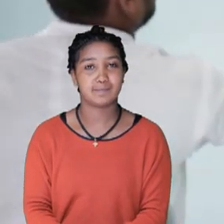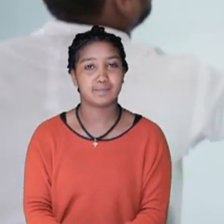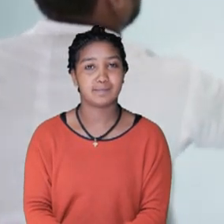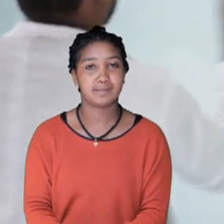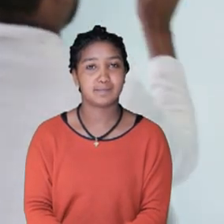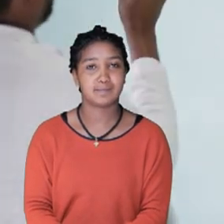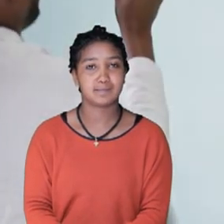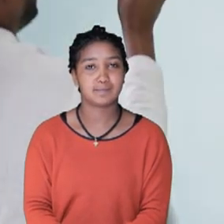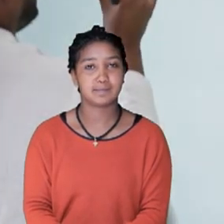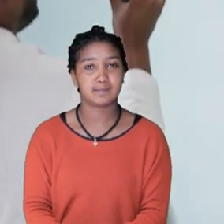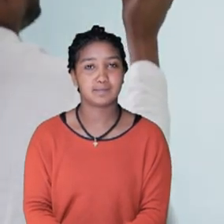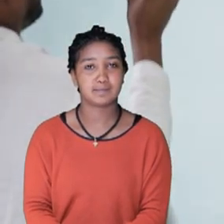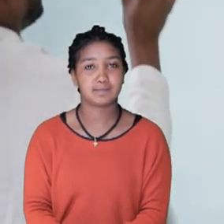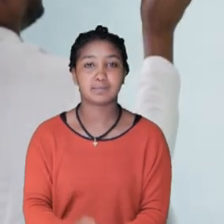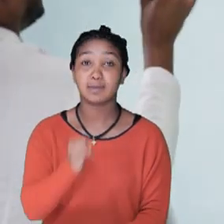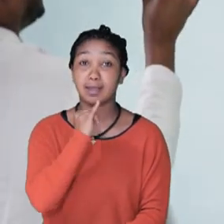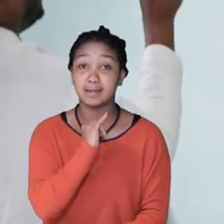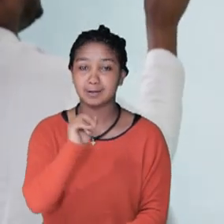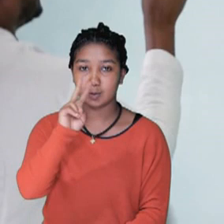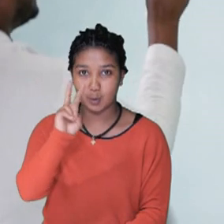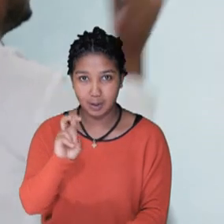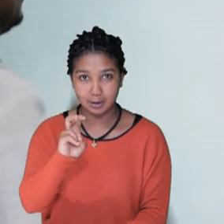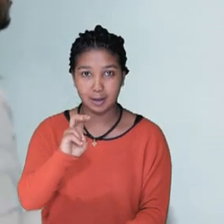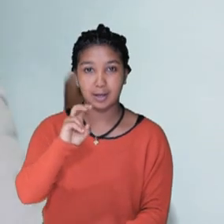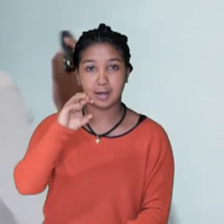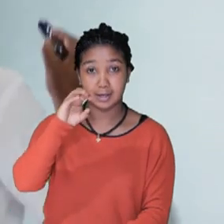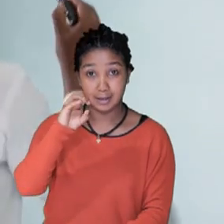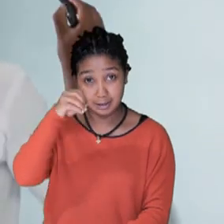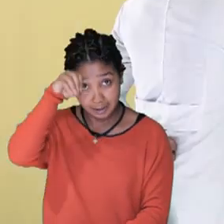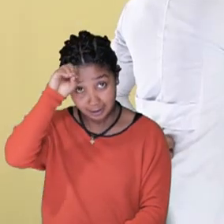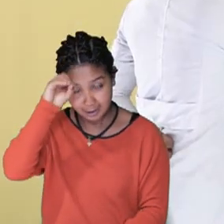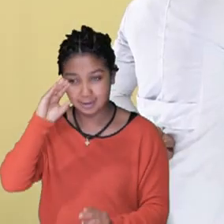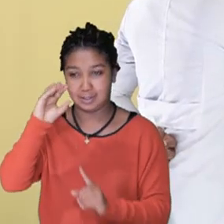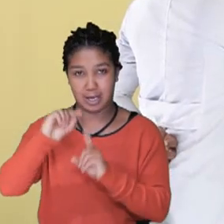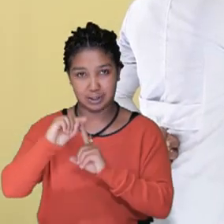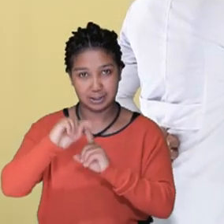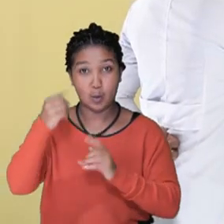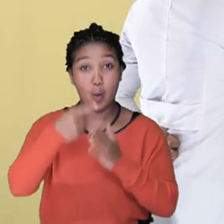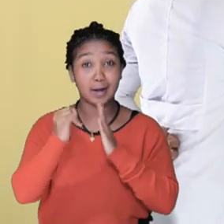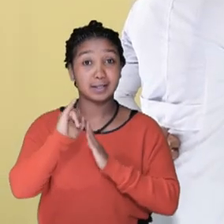is 20 degrees Celsius. What is